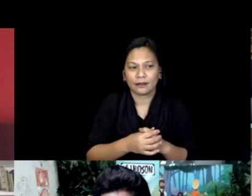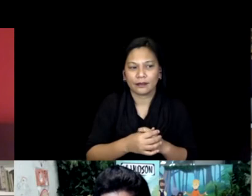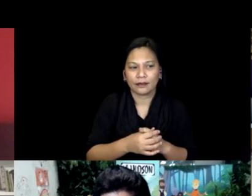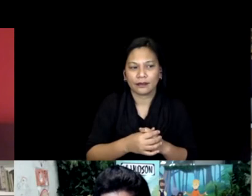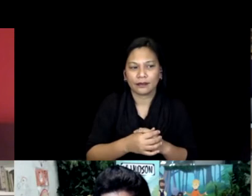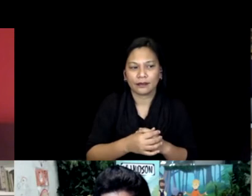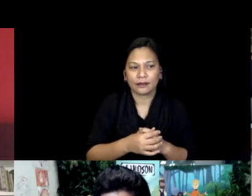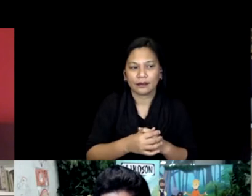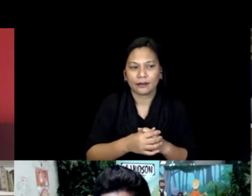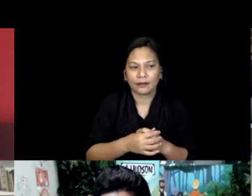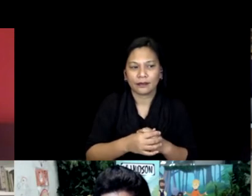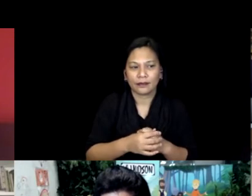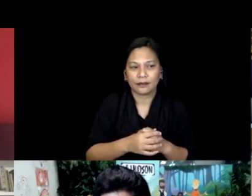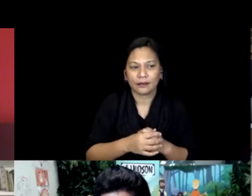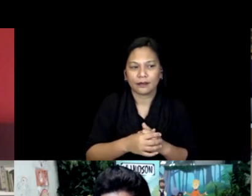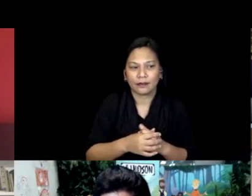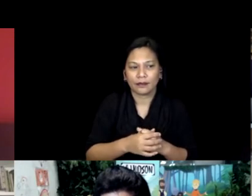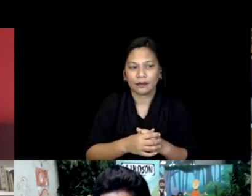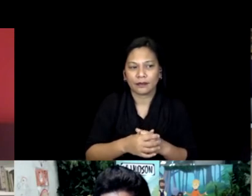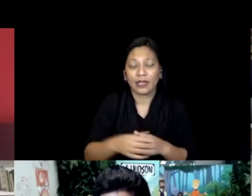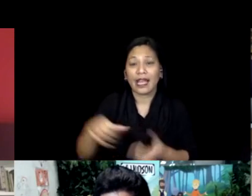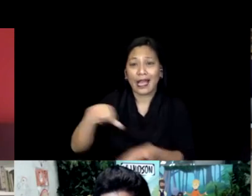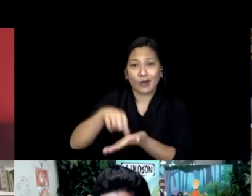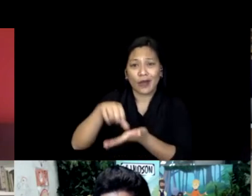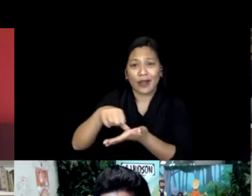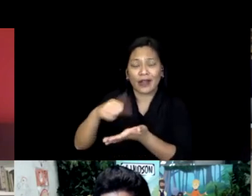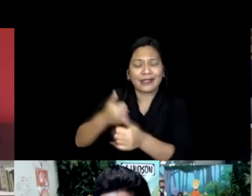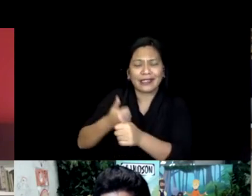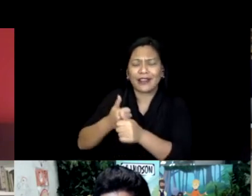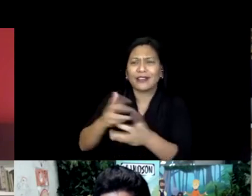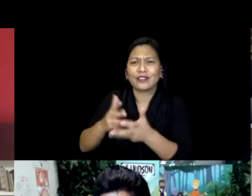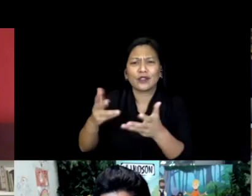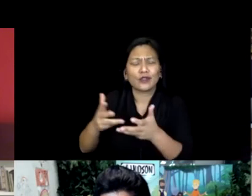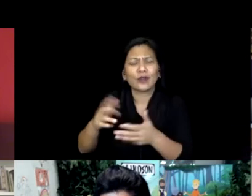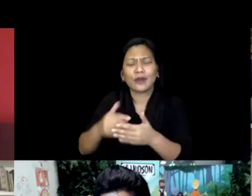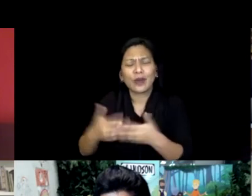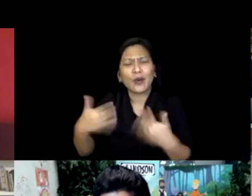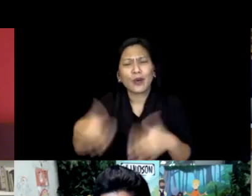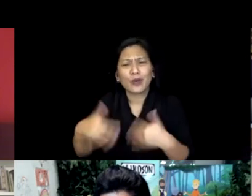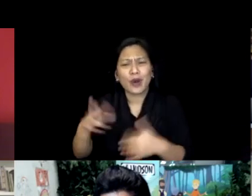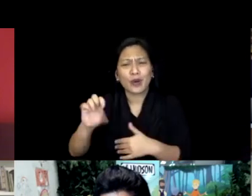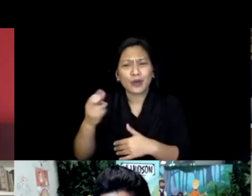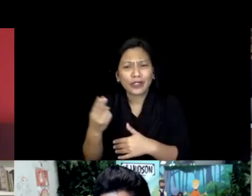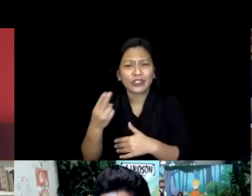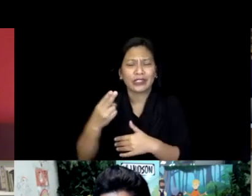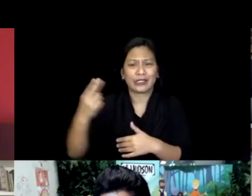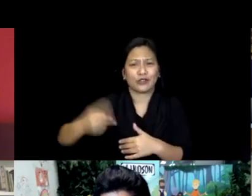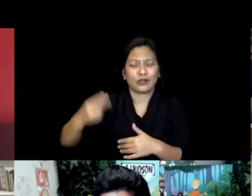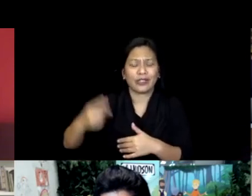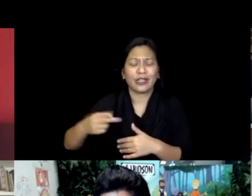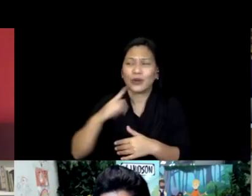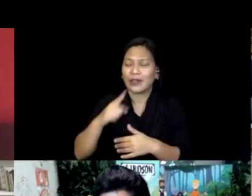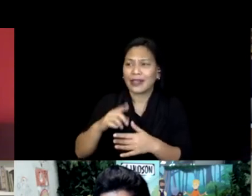because Iran has such a rich history of representing itself in culture and in film